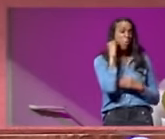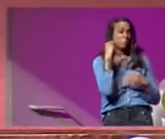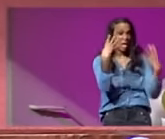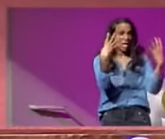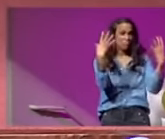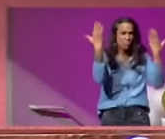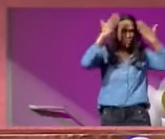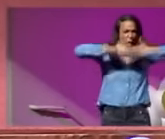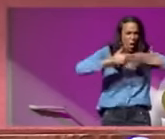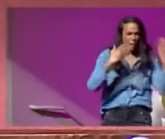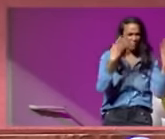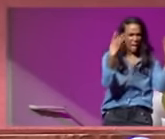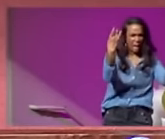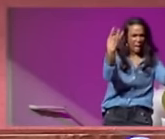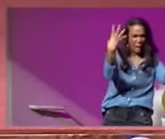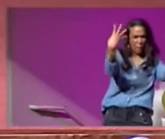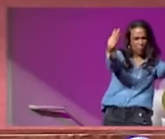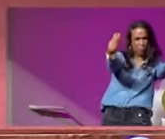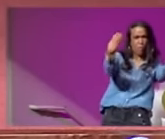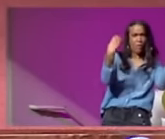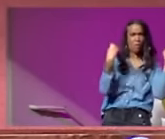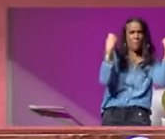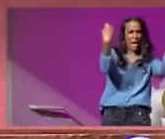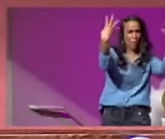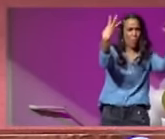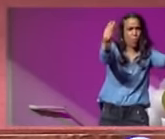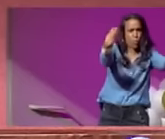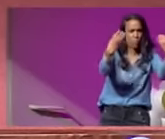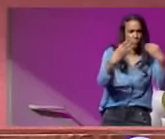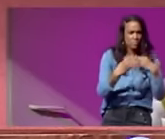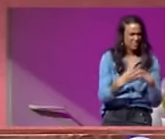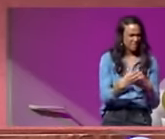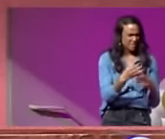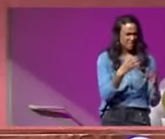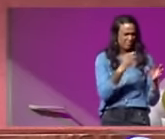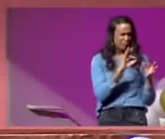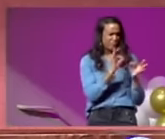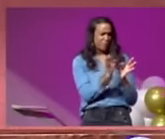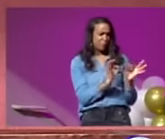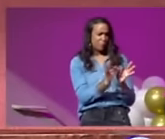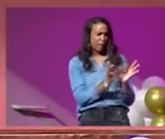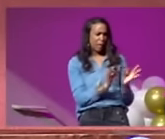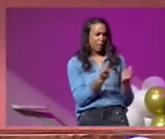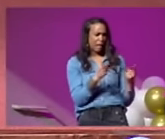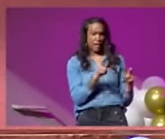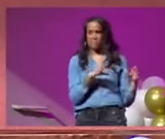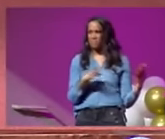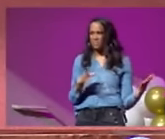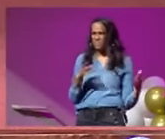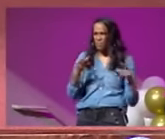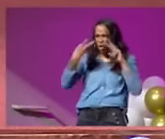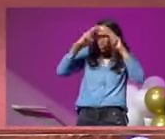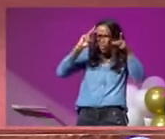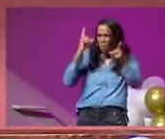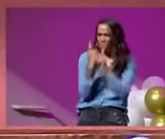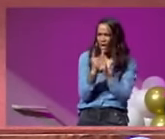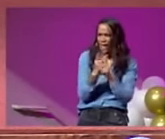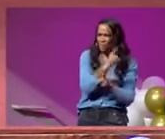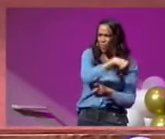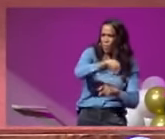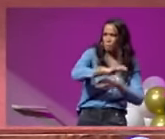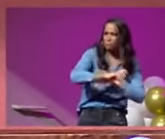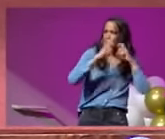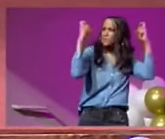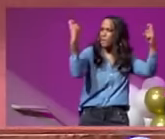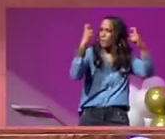how Chris insightfully interprets what's going on. He said, Pastor Haynes, ain't that a trip? We are